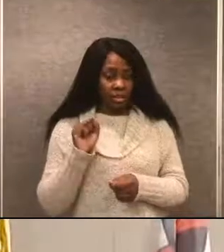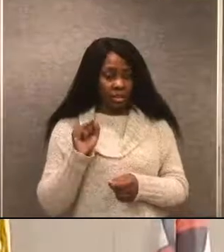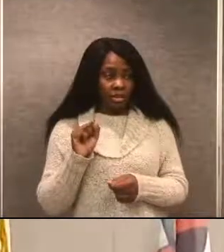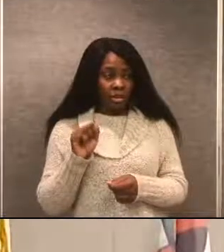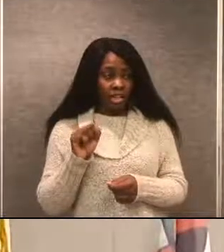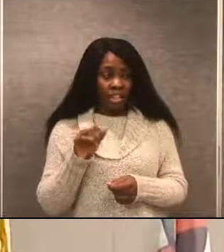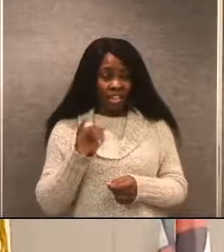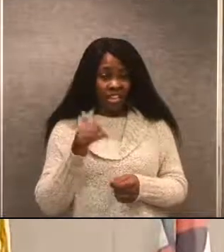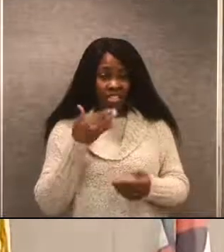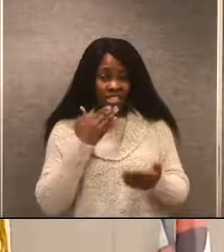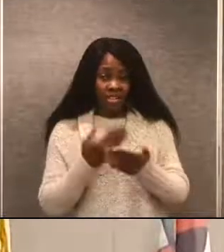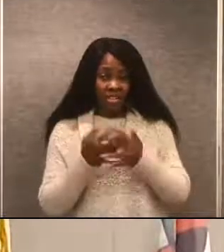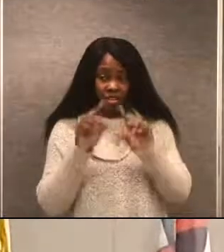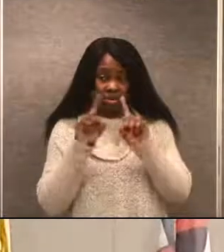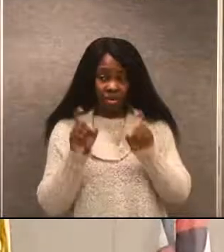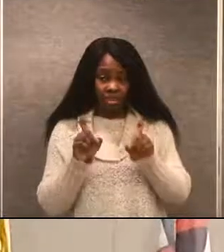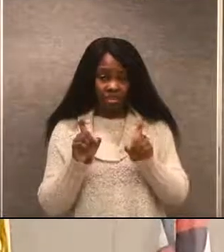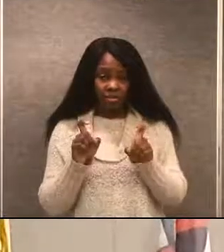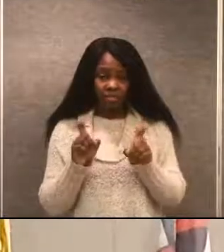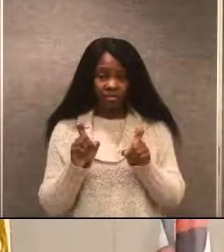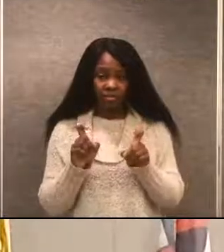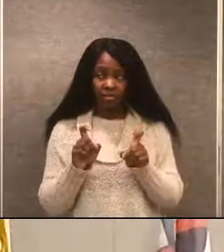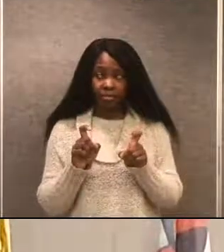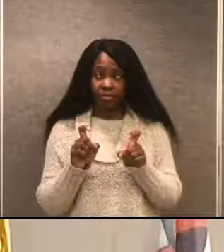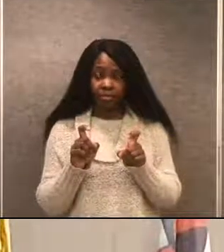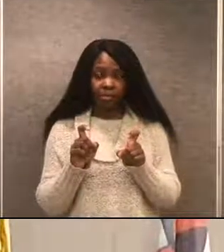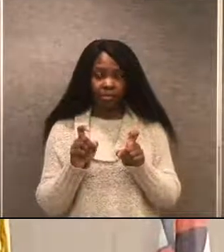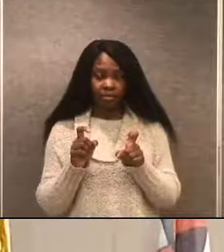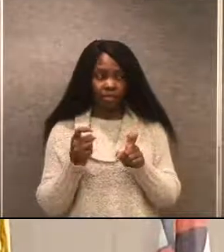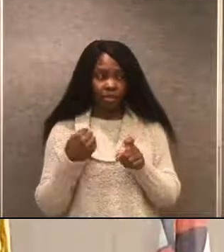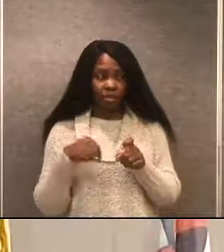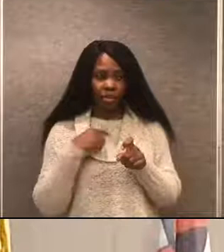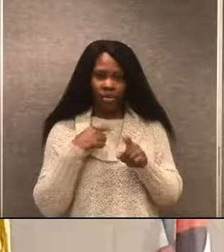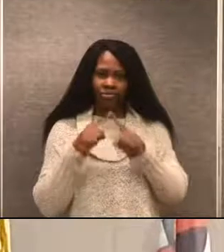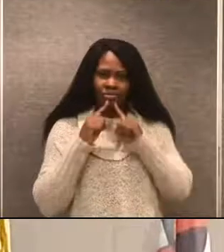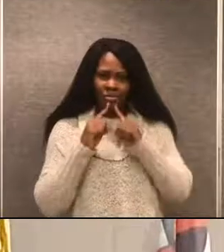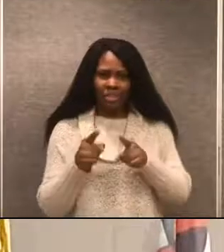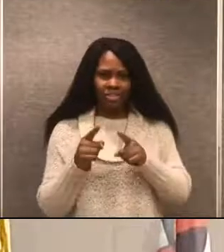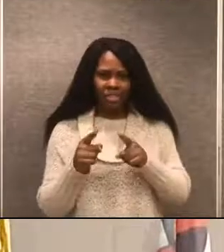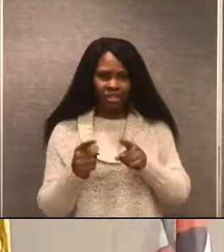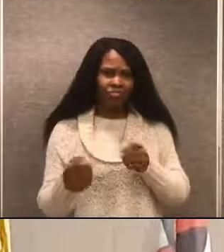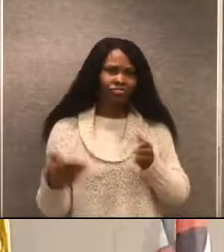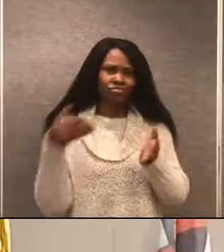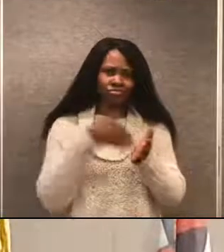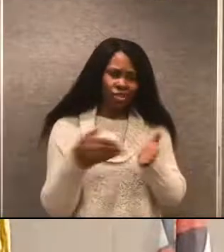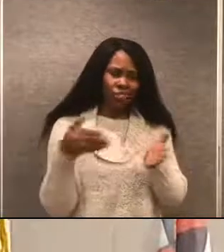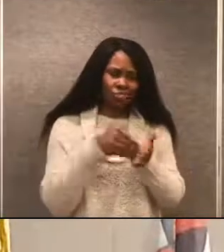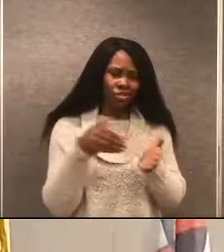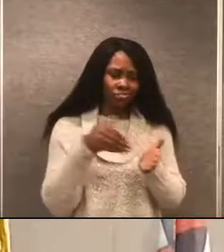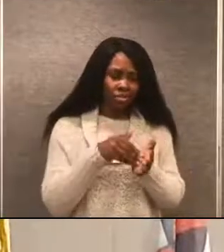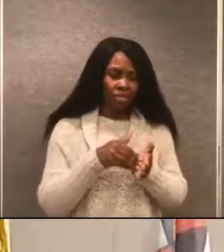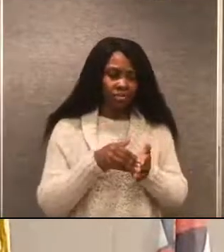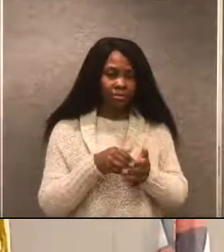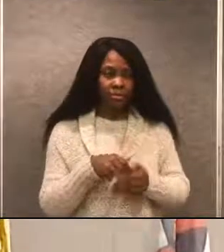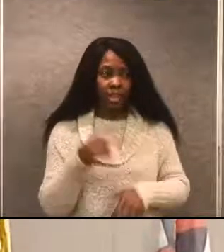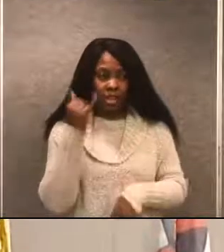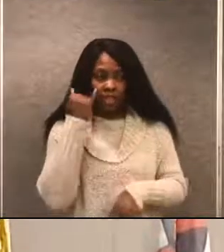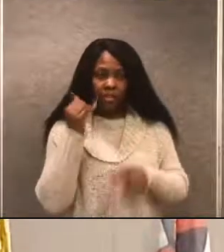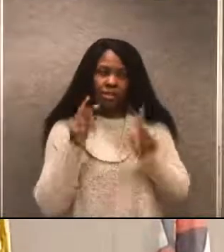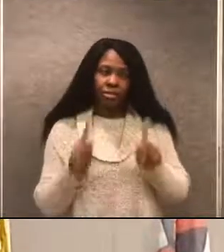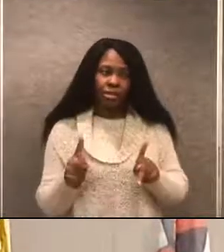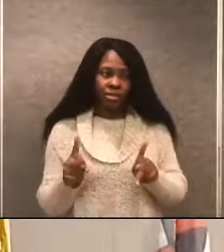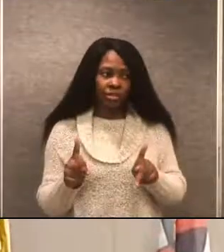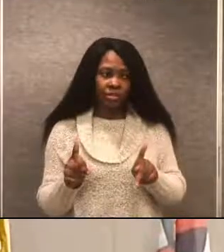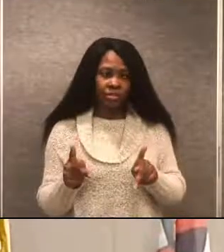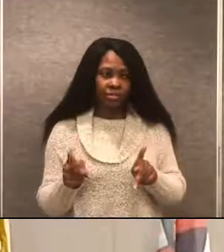And that's a good question. It's a question that we tend to answer relatively frequently. If there is somebody that lives in,